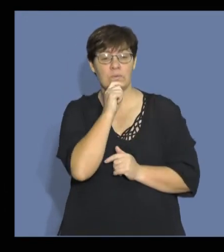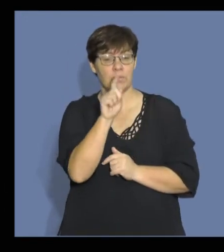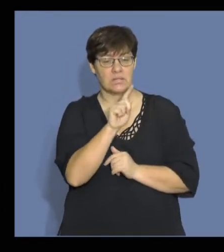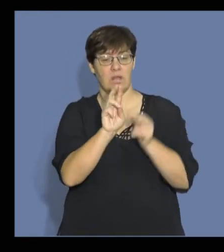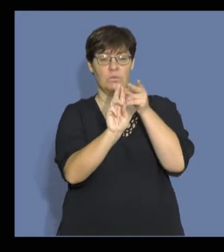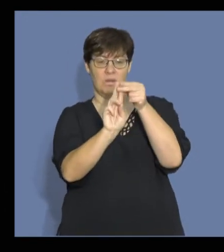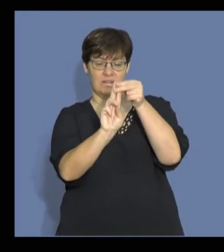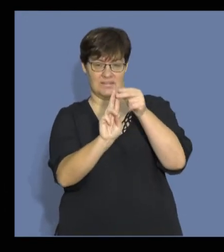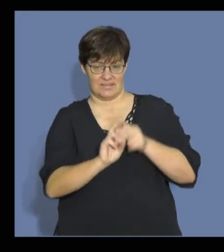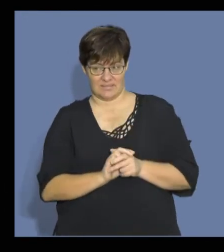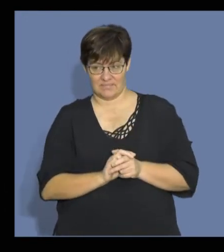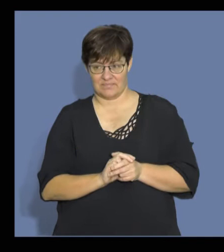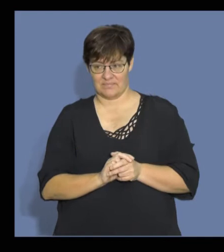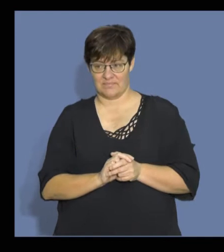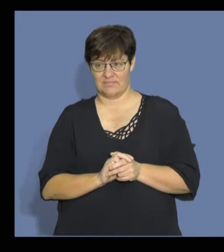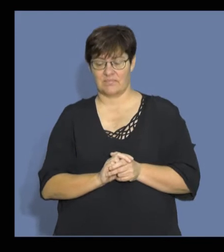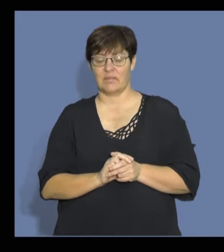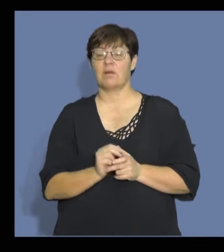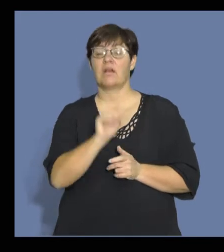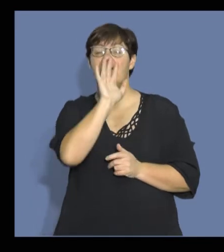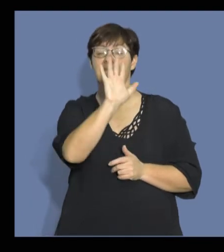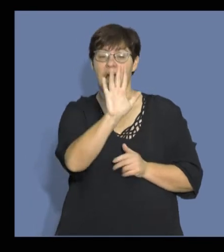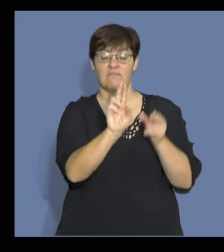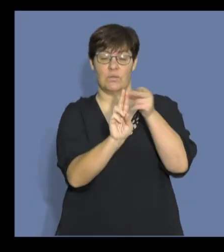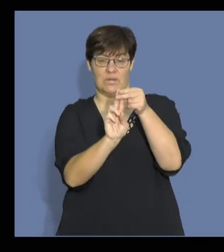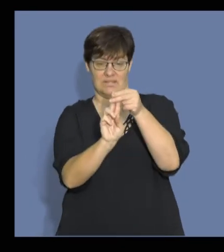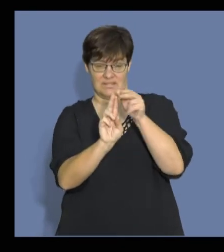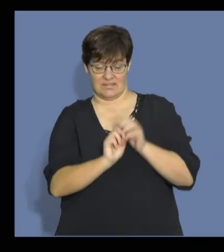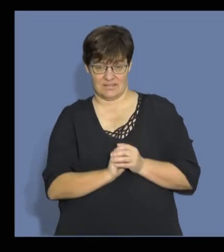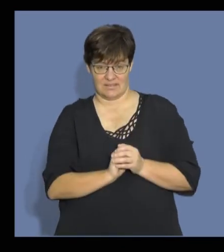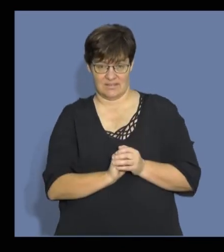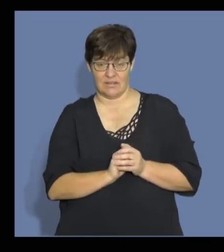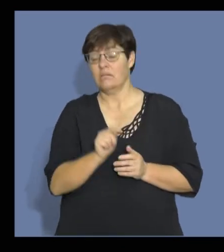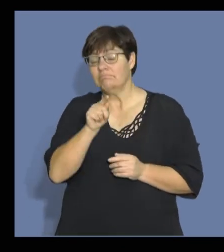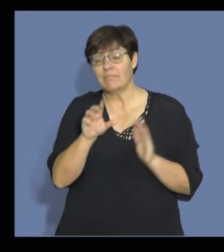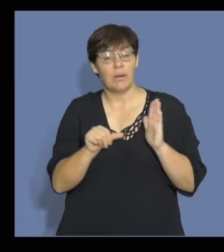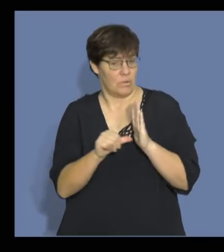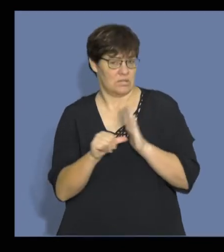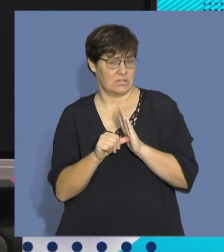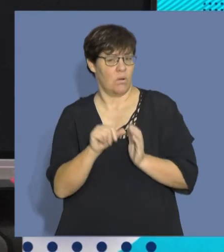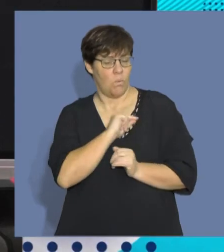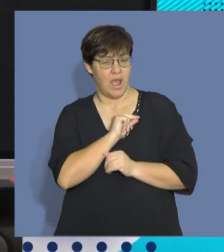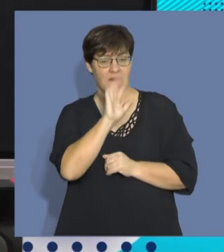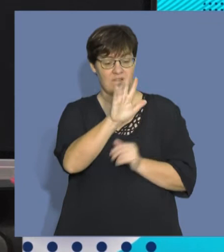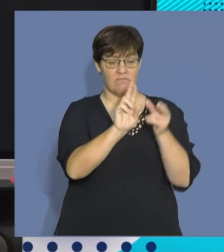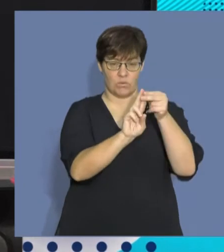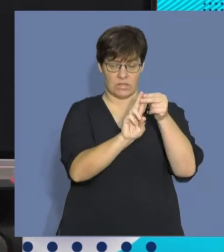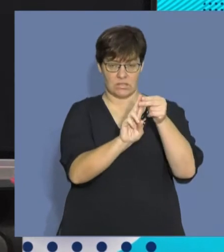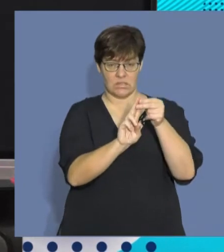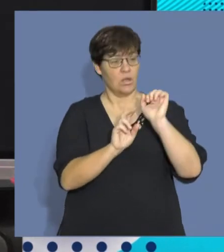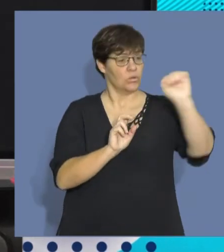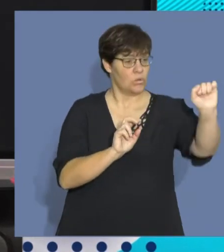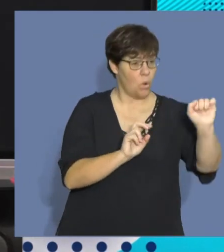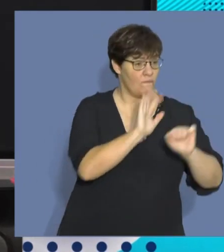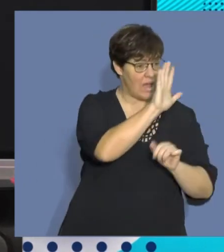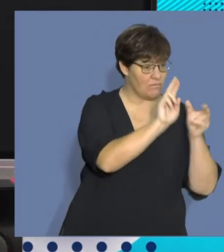be units. All right, and we're going to be talking about 5 units, and that's important because 5 units on your screen, or my